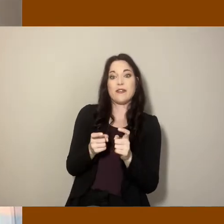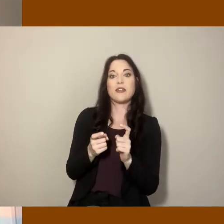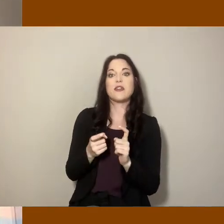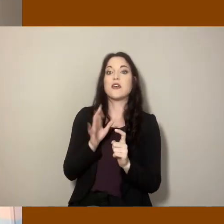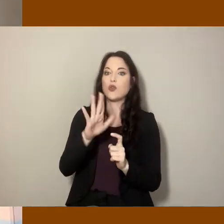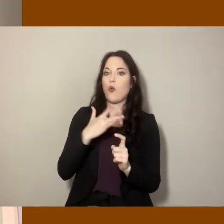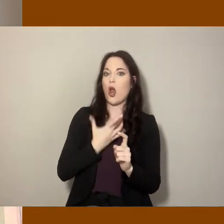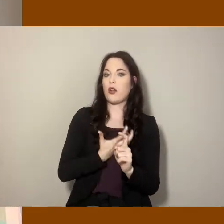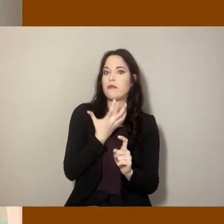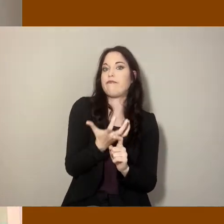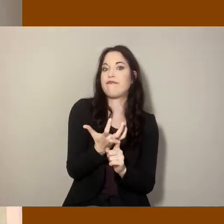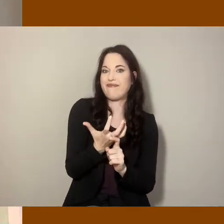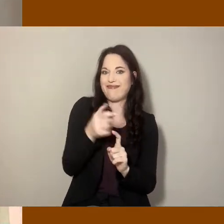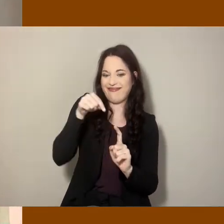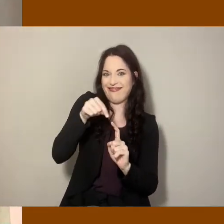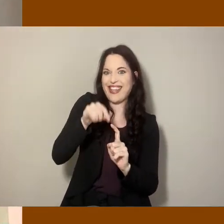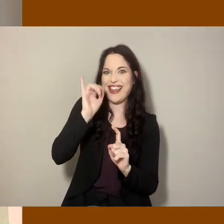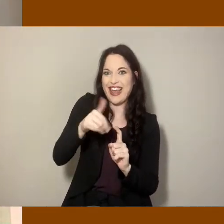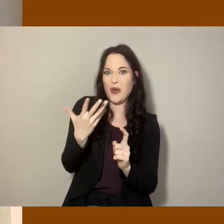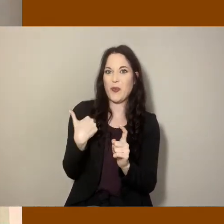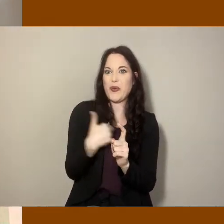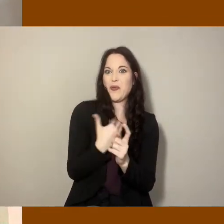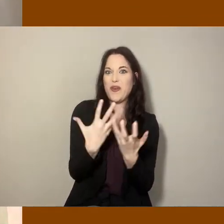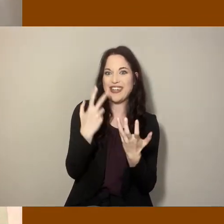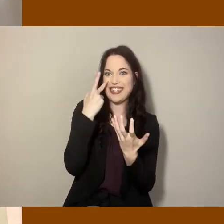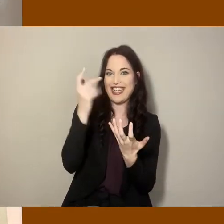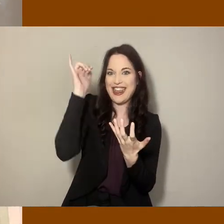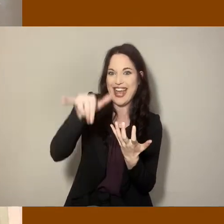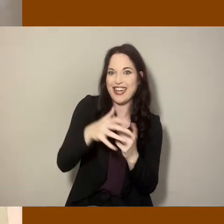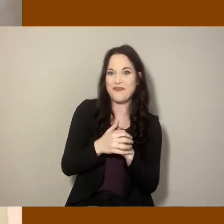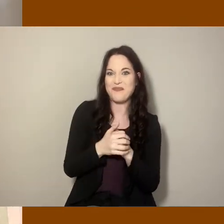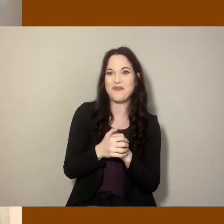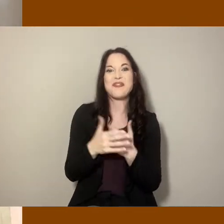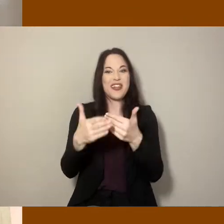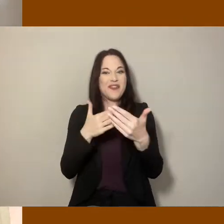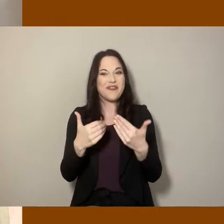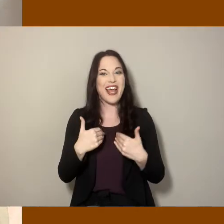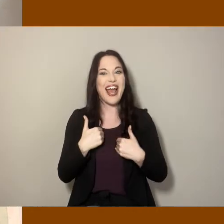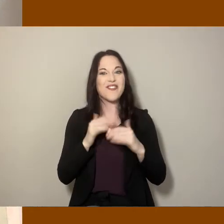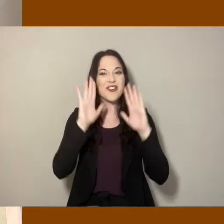the heart, and that's what we're looking for. Have a great day.